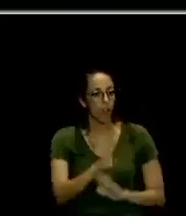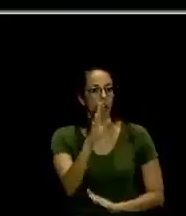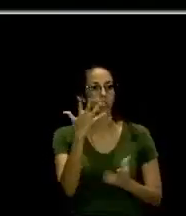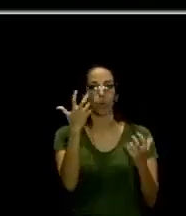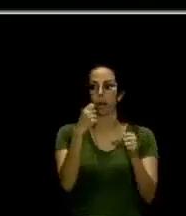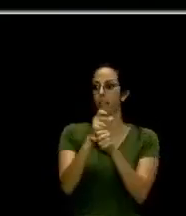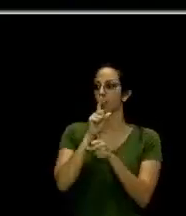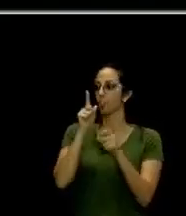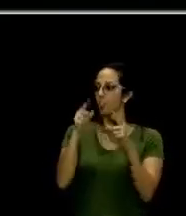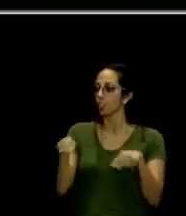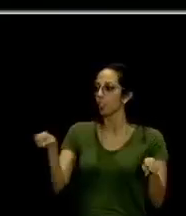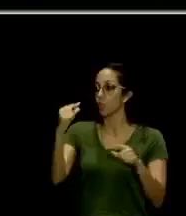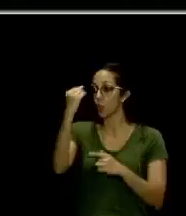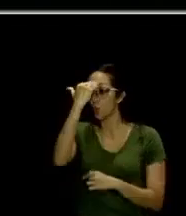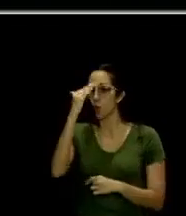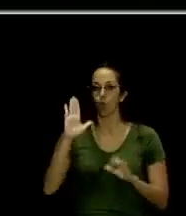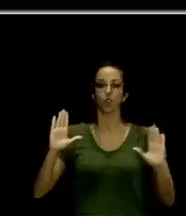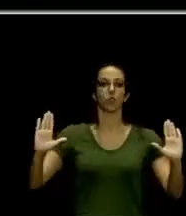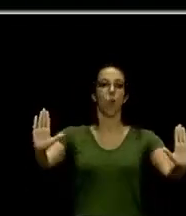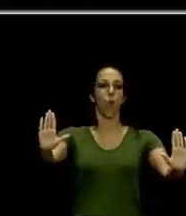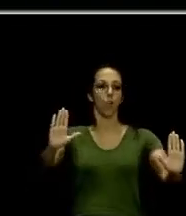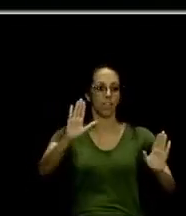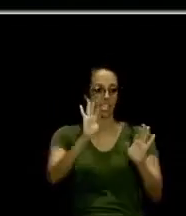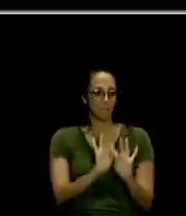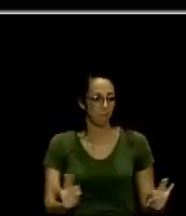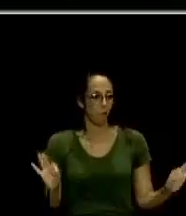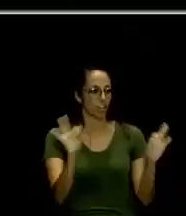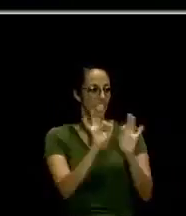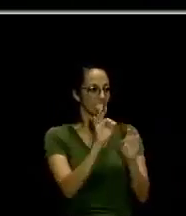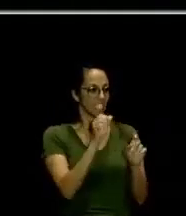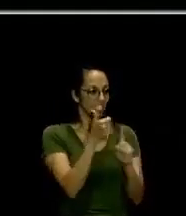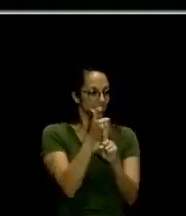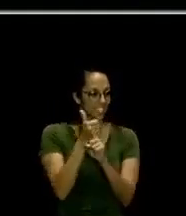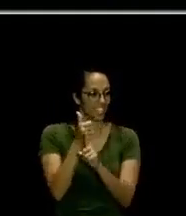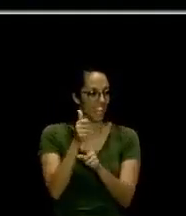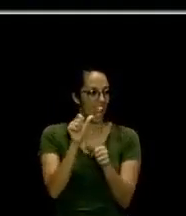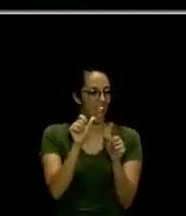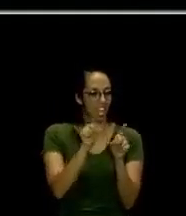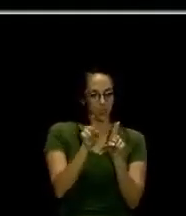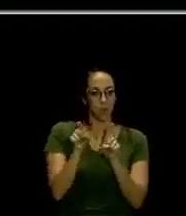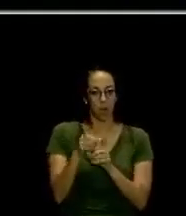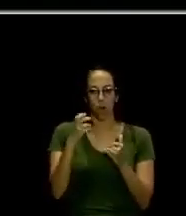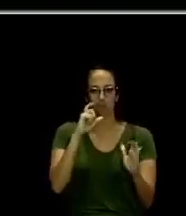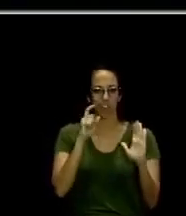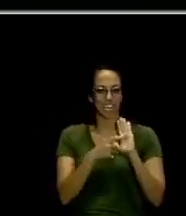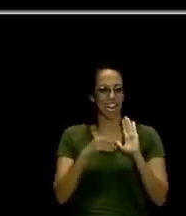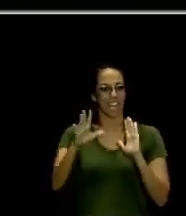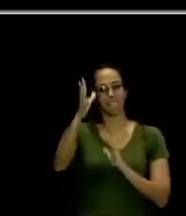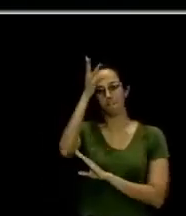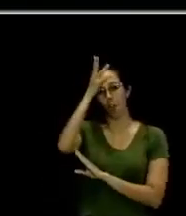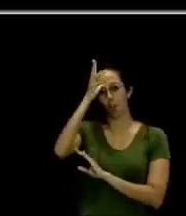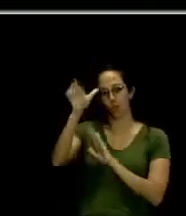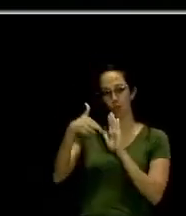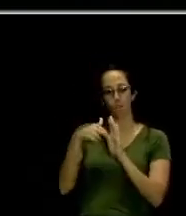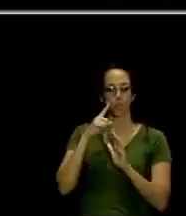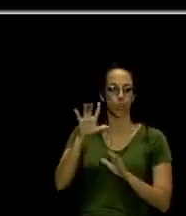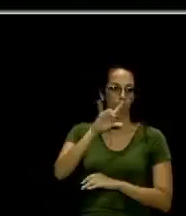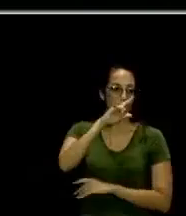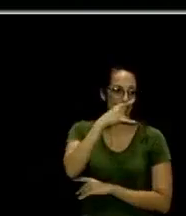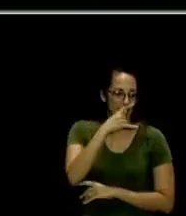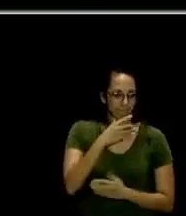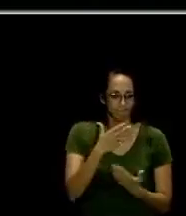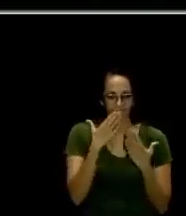to know how important you are and how much we want to recognize the role that you play for your kids. So thank